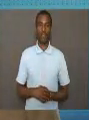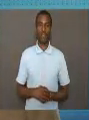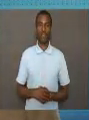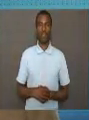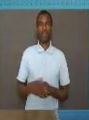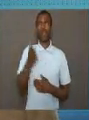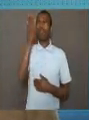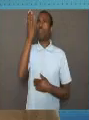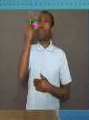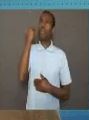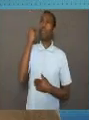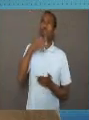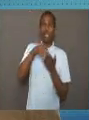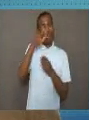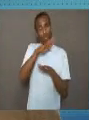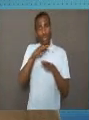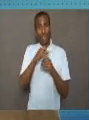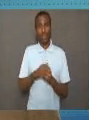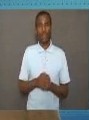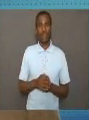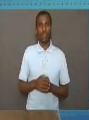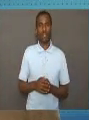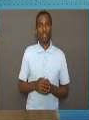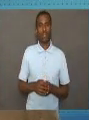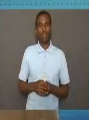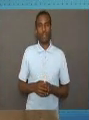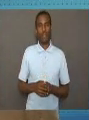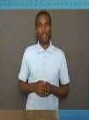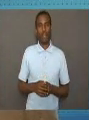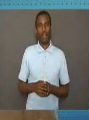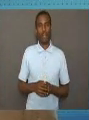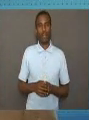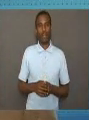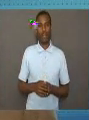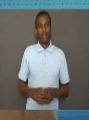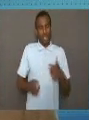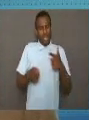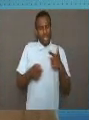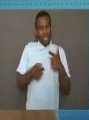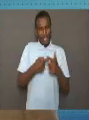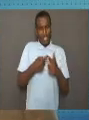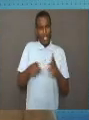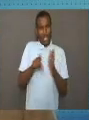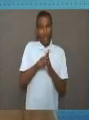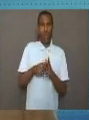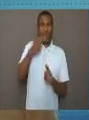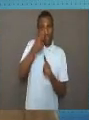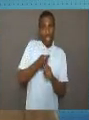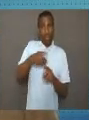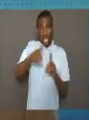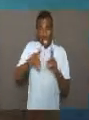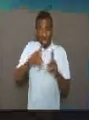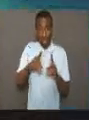In our last lesson, we found a new way to state the second law of